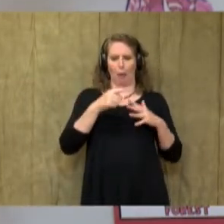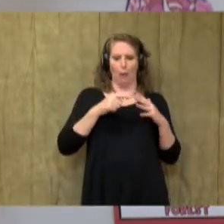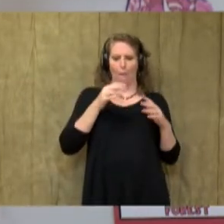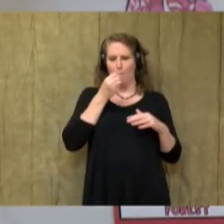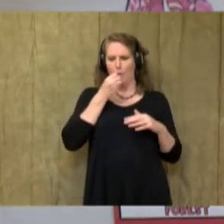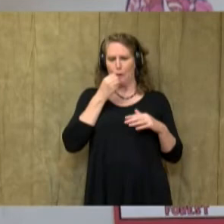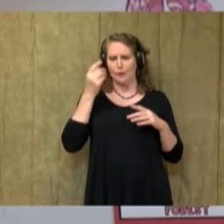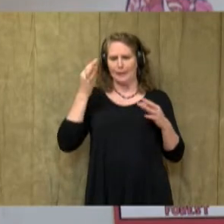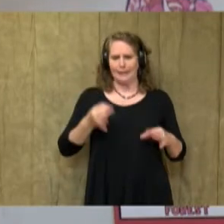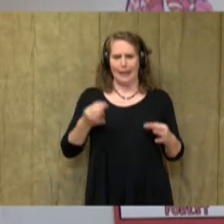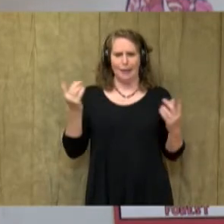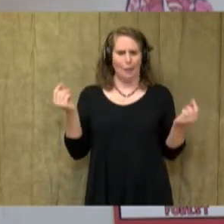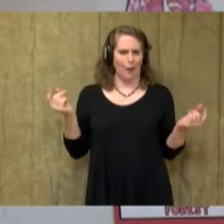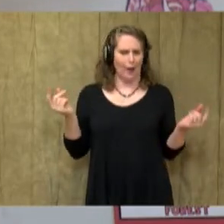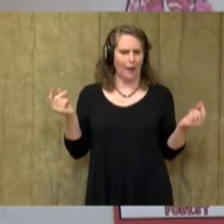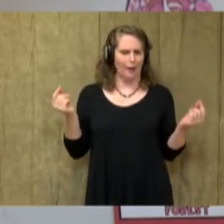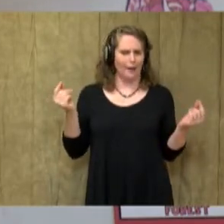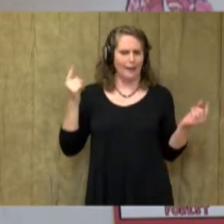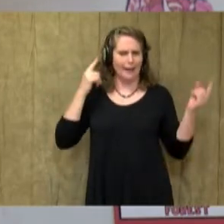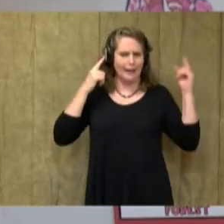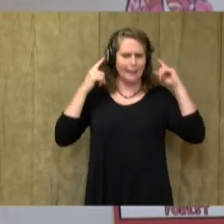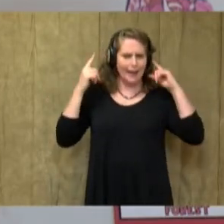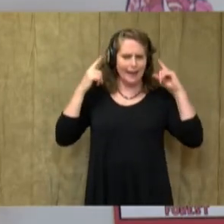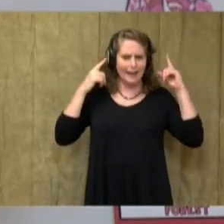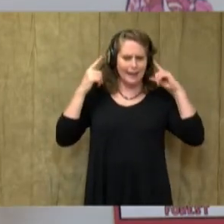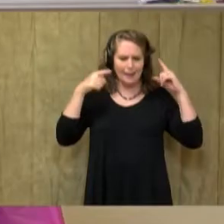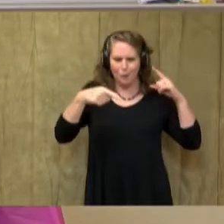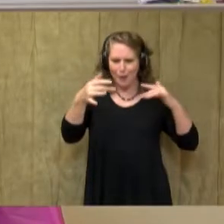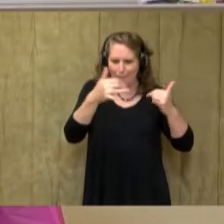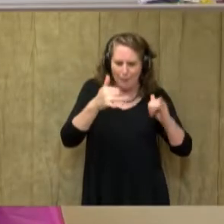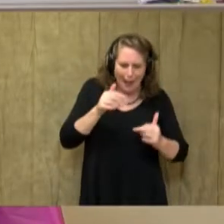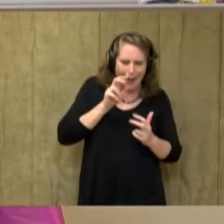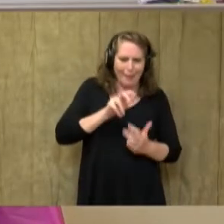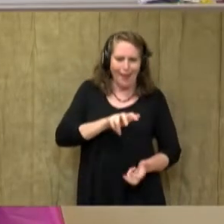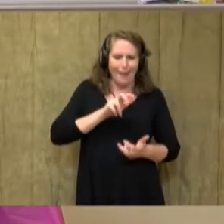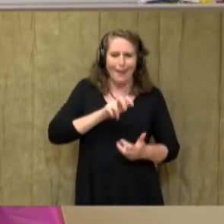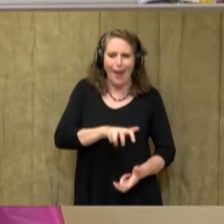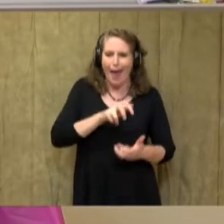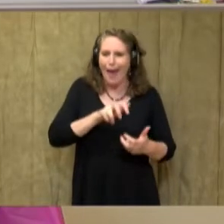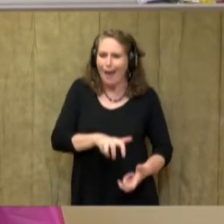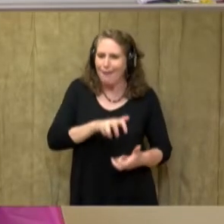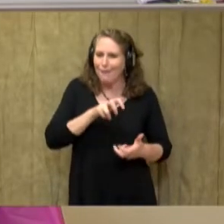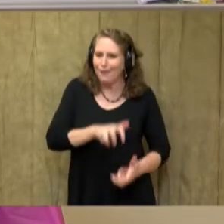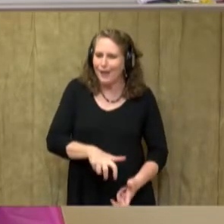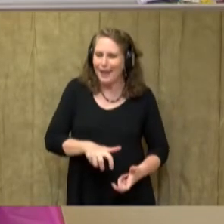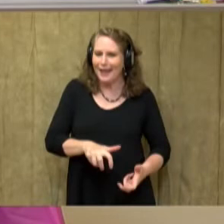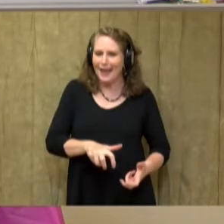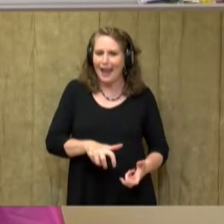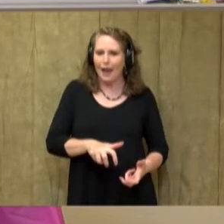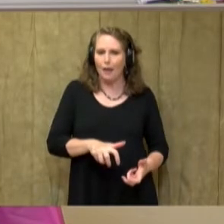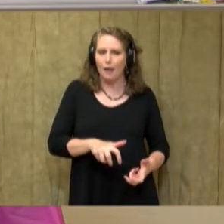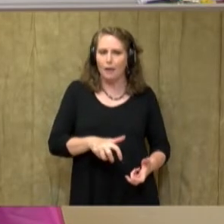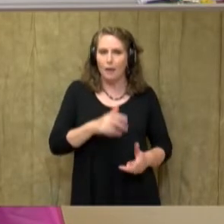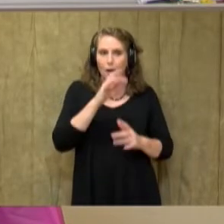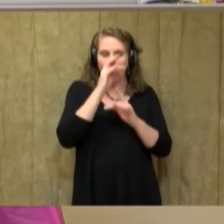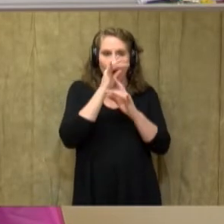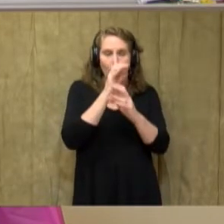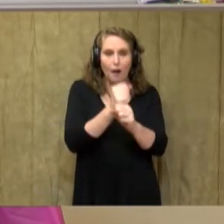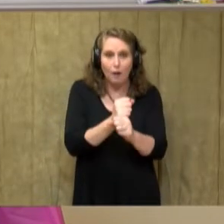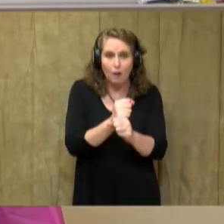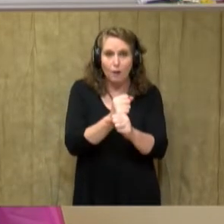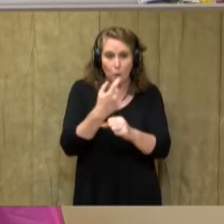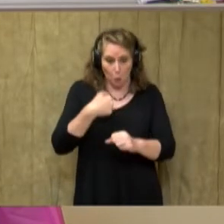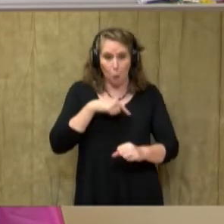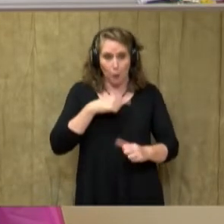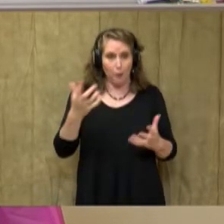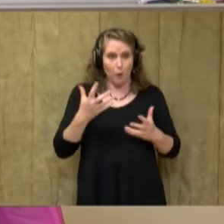foods decide? They hear them. They hear all the laughter and all the chuckles deep down in their belly, and they say, we want to